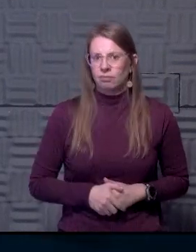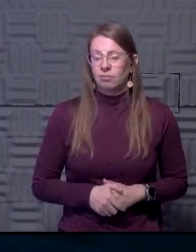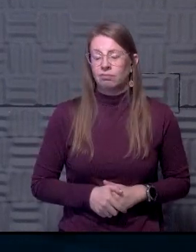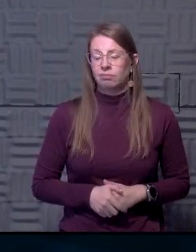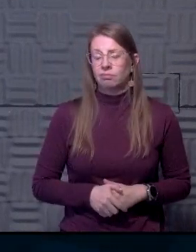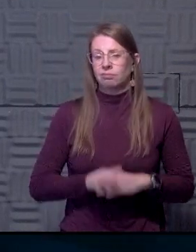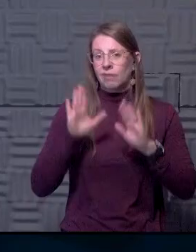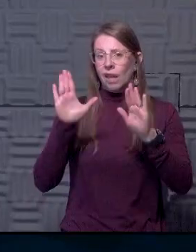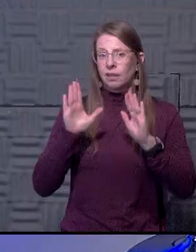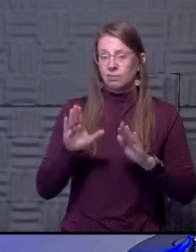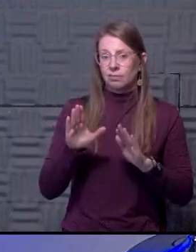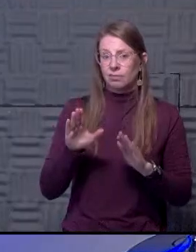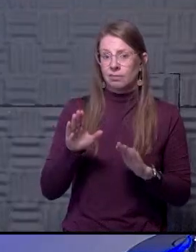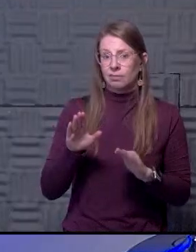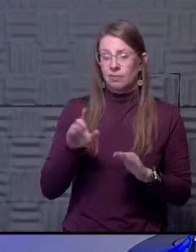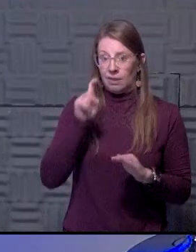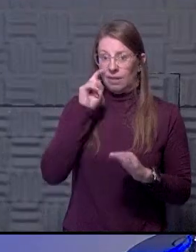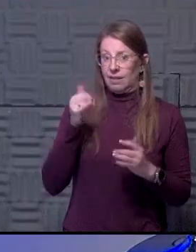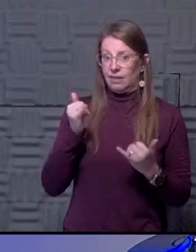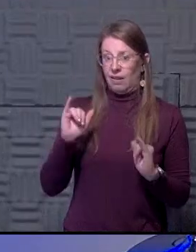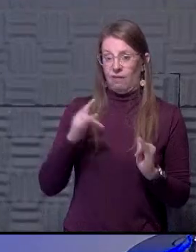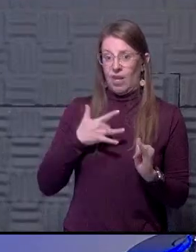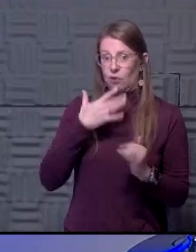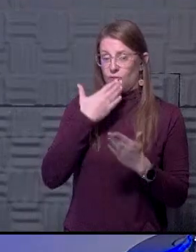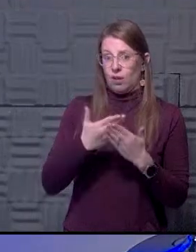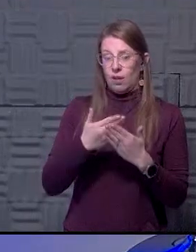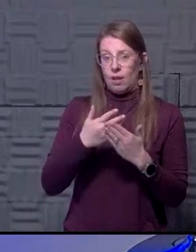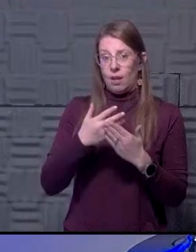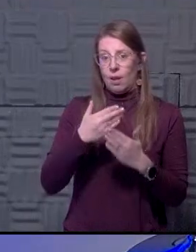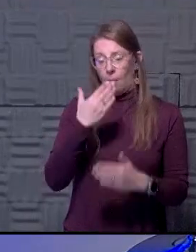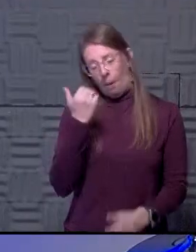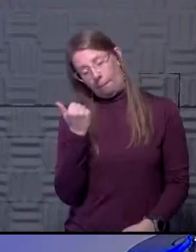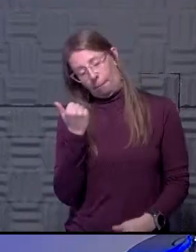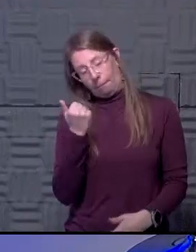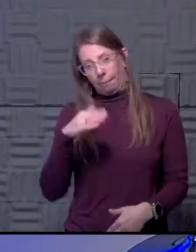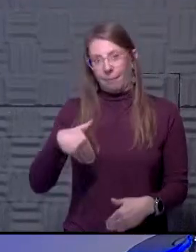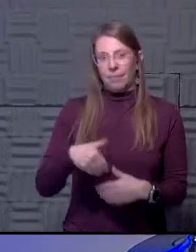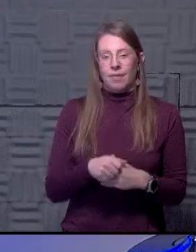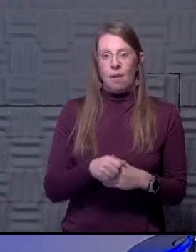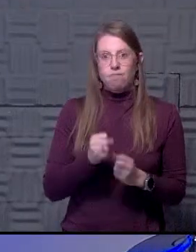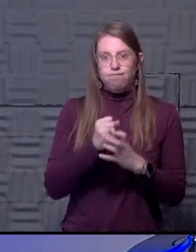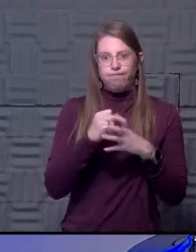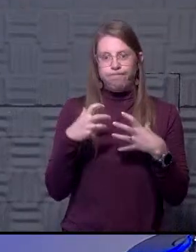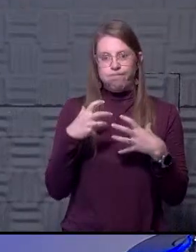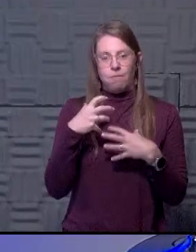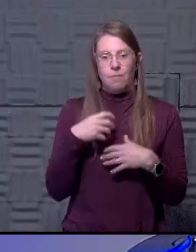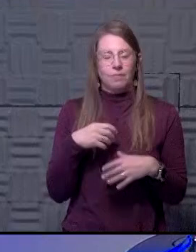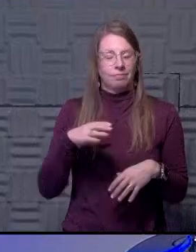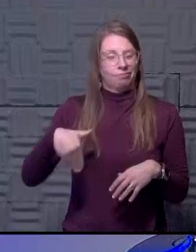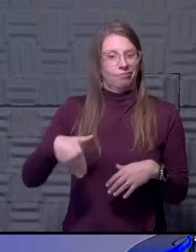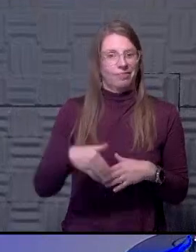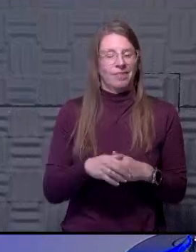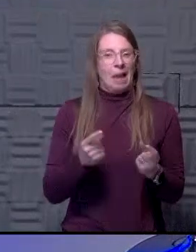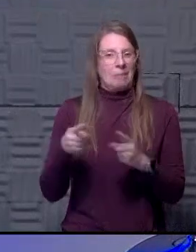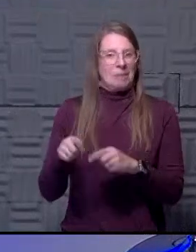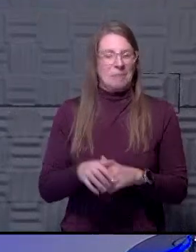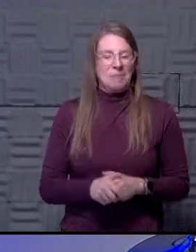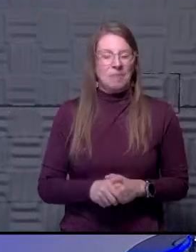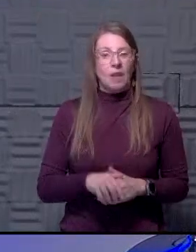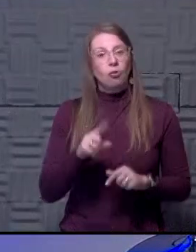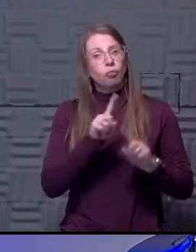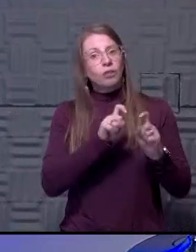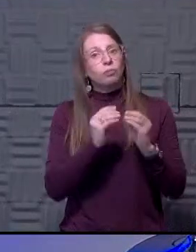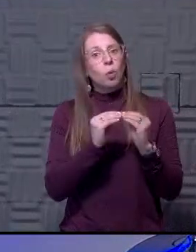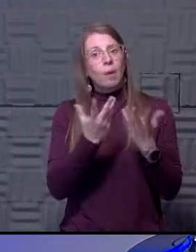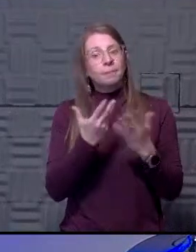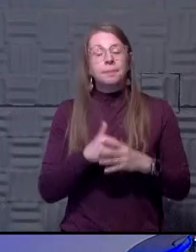Pretty awesome. And Hawkeye, you're still feeling good? Yeah, I feel great. You haven't passed out or anything? I have not yet. I haven't swollen up. Excellent. All right, let's see what questions are out there, Jill.